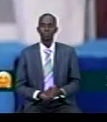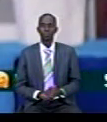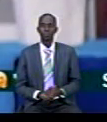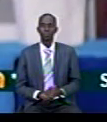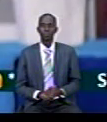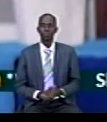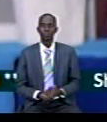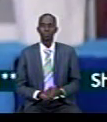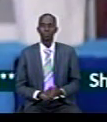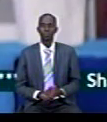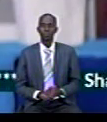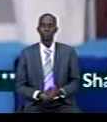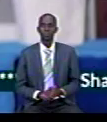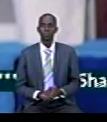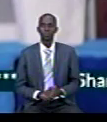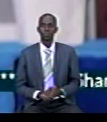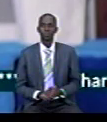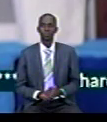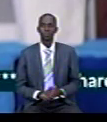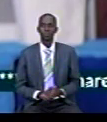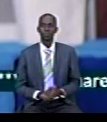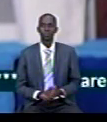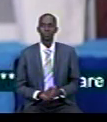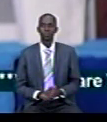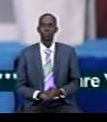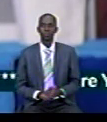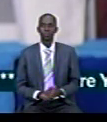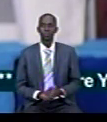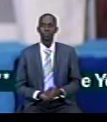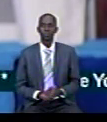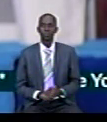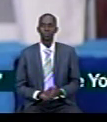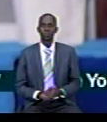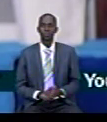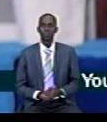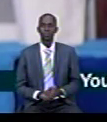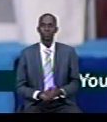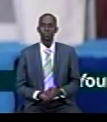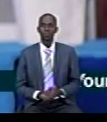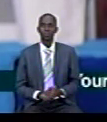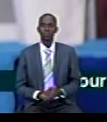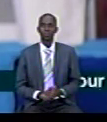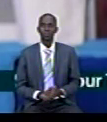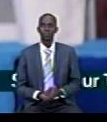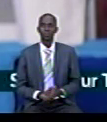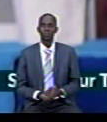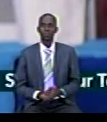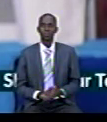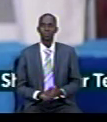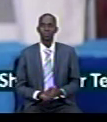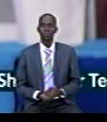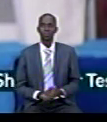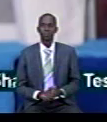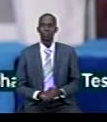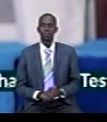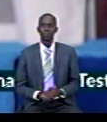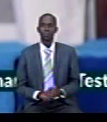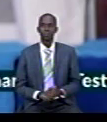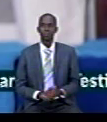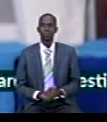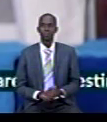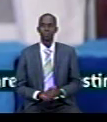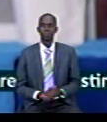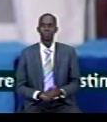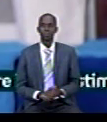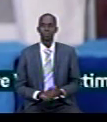ta banni ina fama nayi kwana nayi shekara na biyu zuwa na uku kenan ban taba ganin huskar mutum